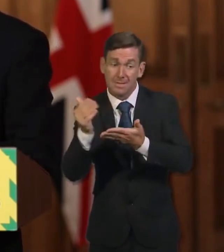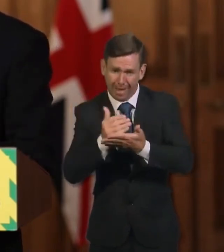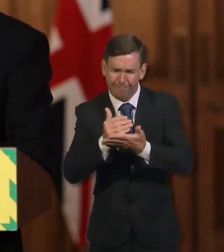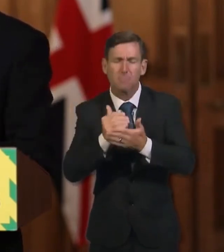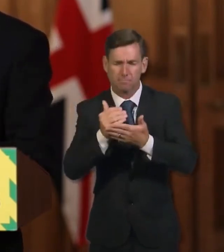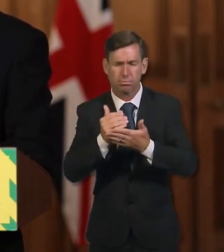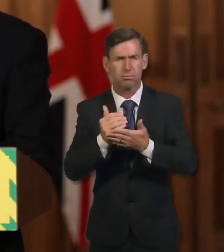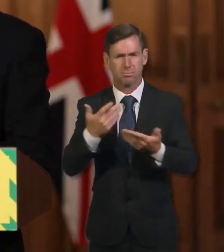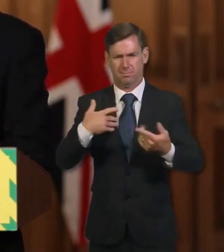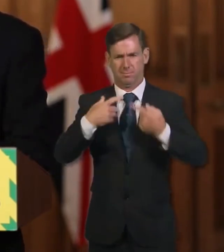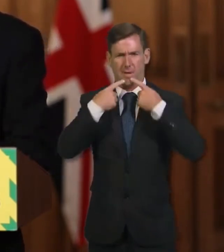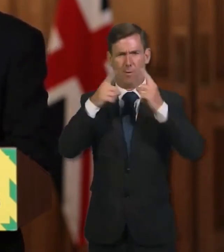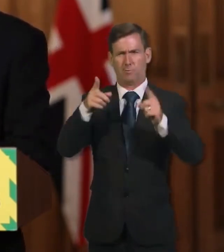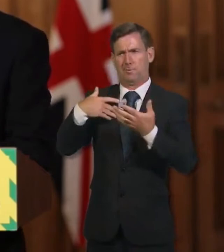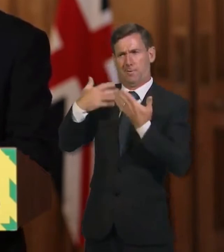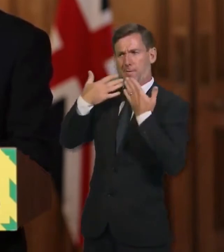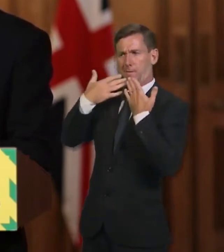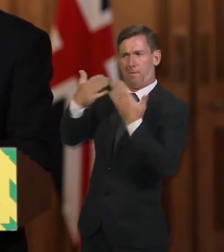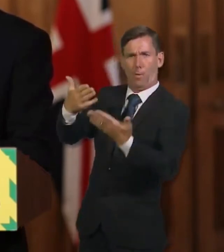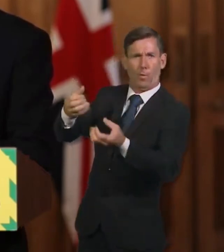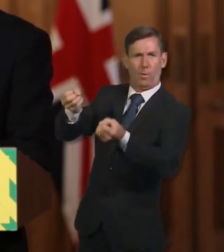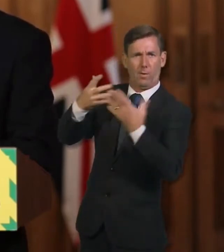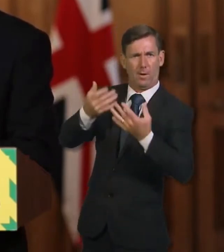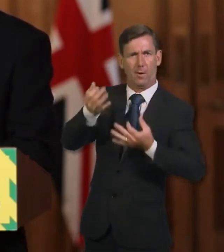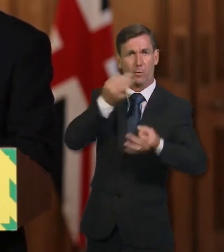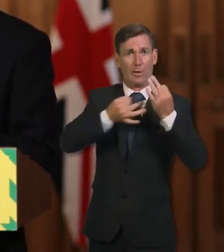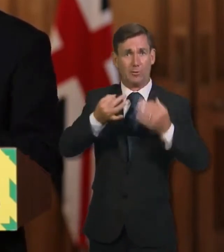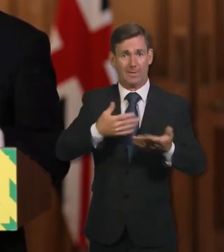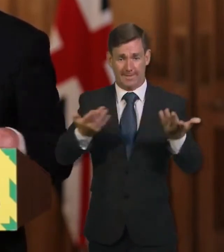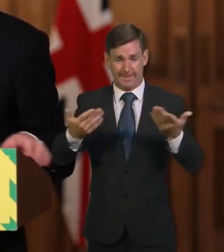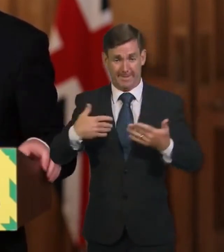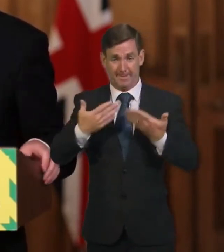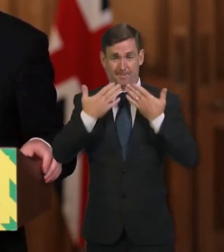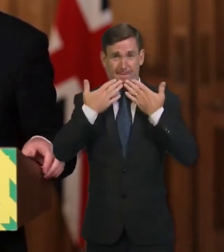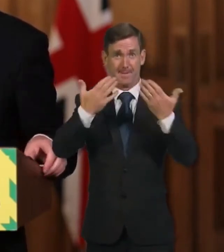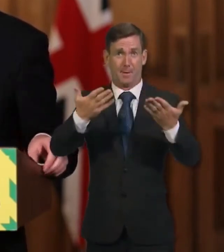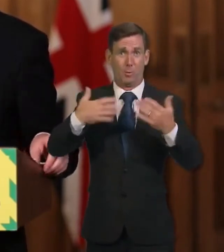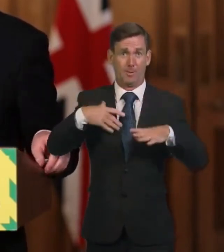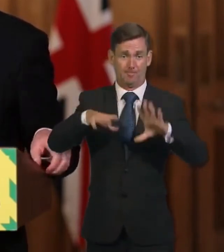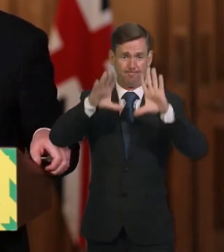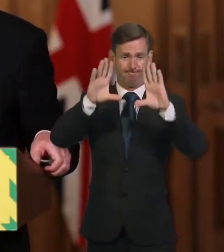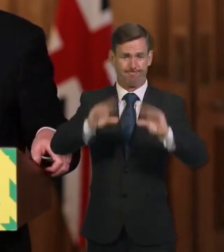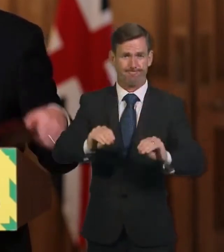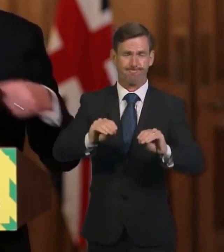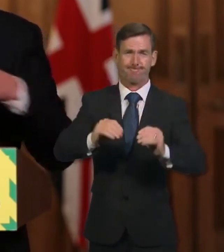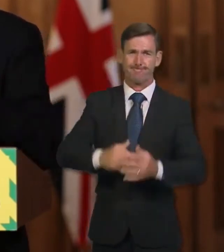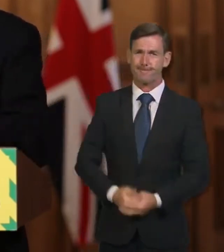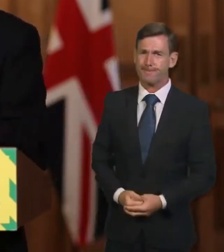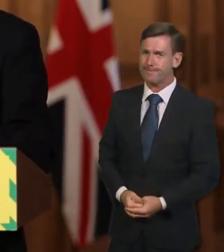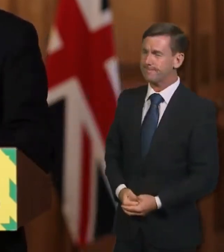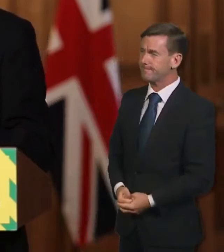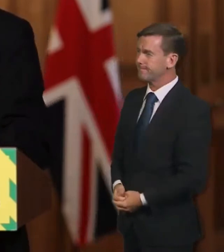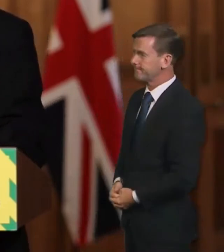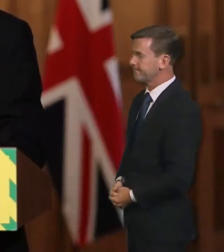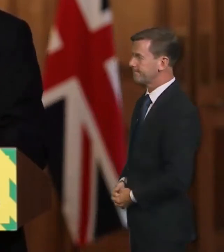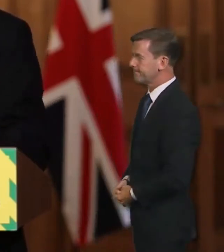those questions. And with that, we conclude this afternoon's press conference. Thank you very much.